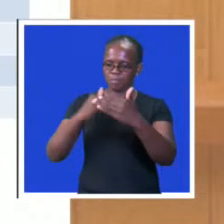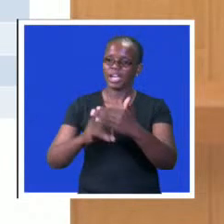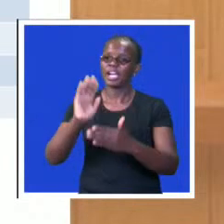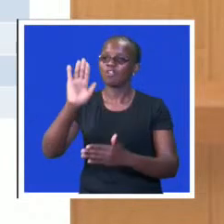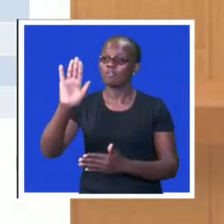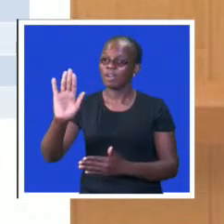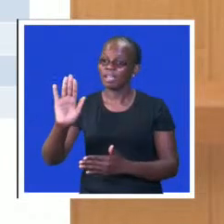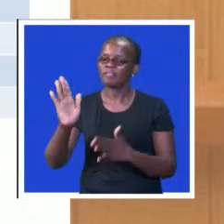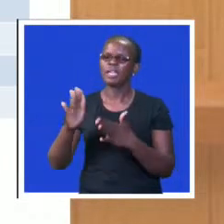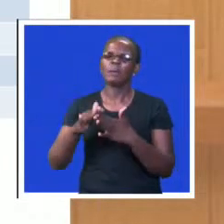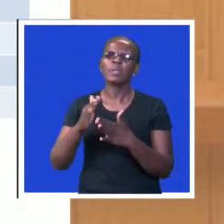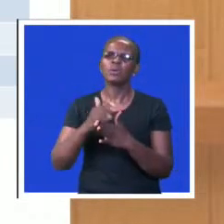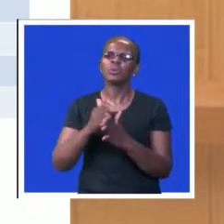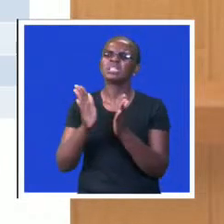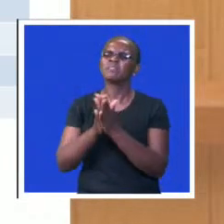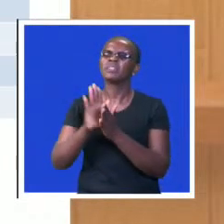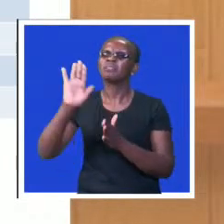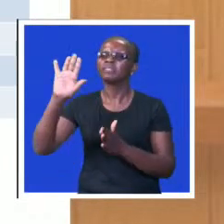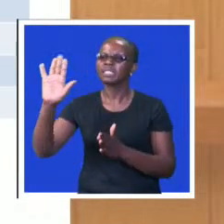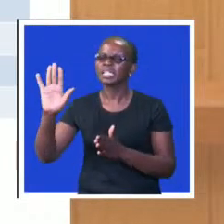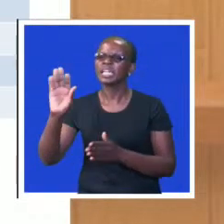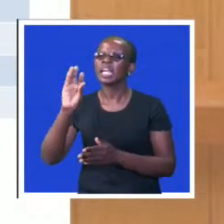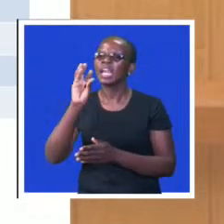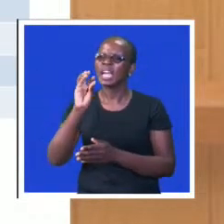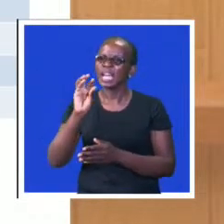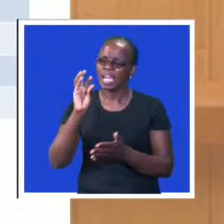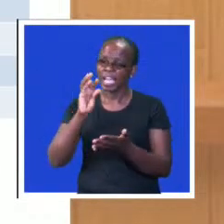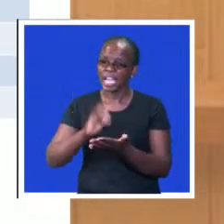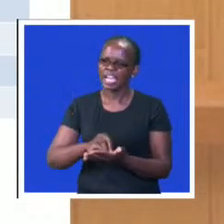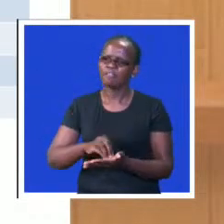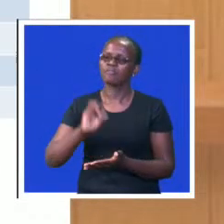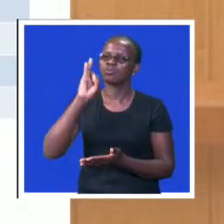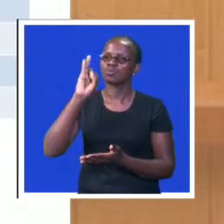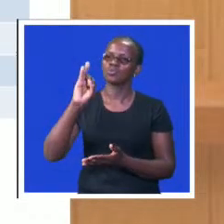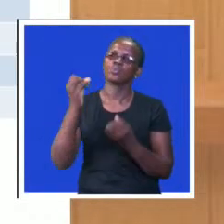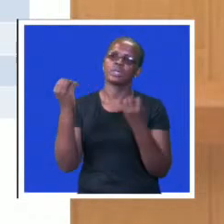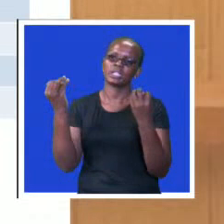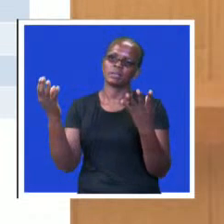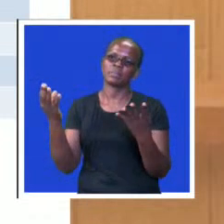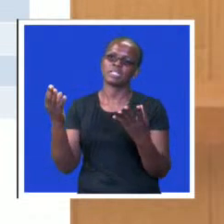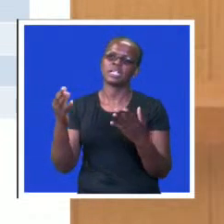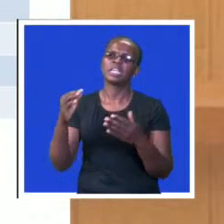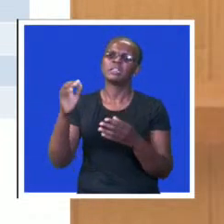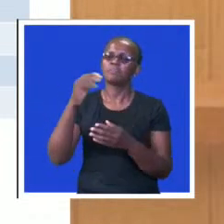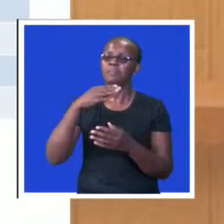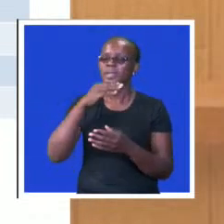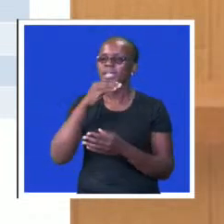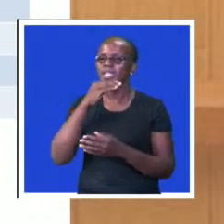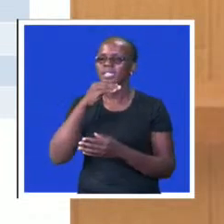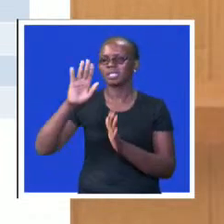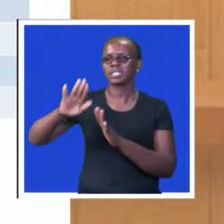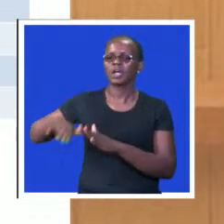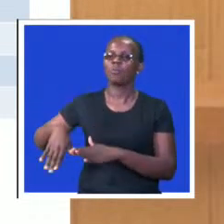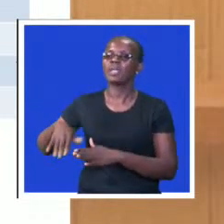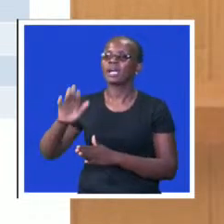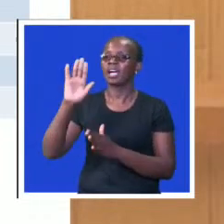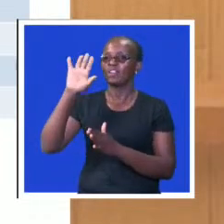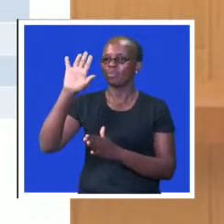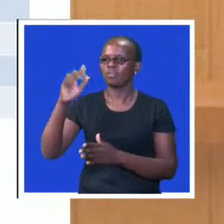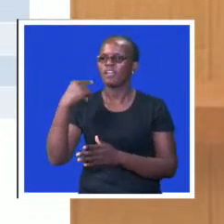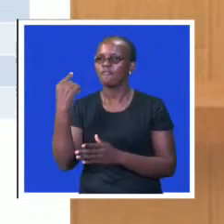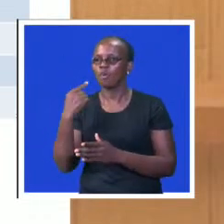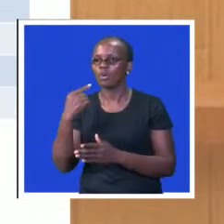5 because 15 has two numbers. So we are going to place the 5 and then carry the